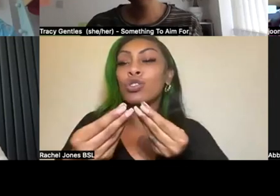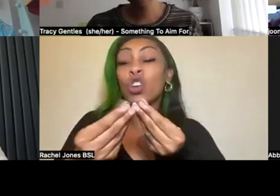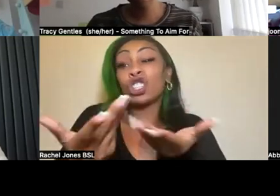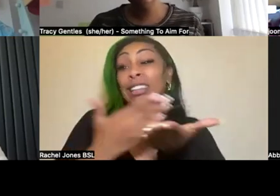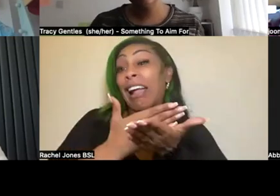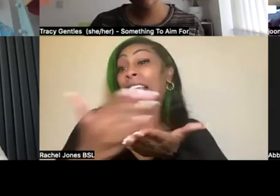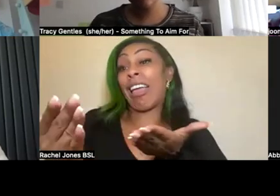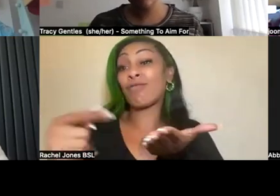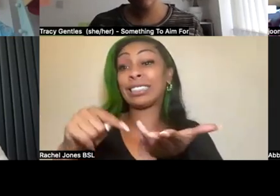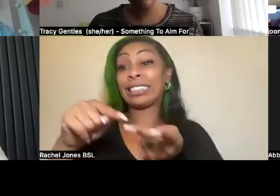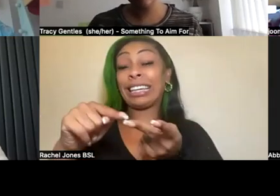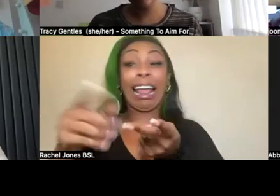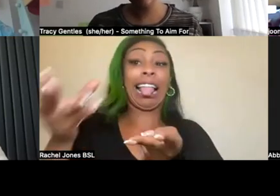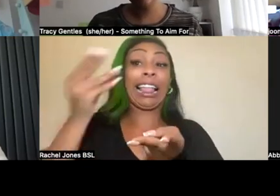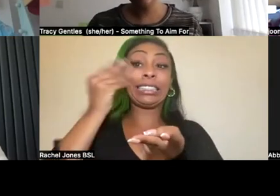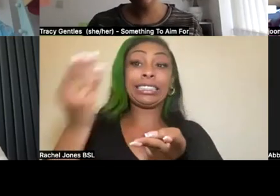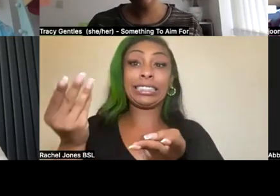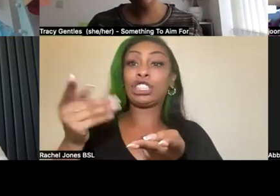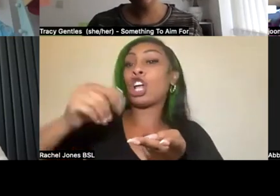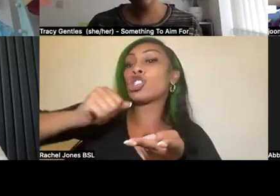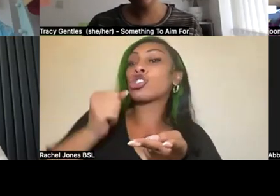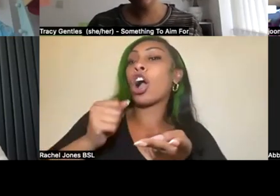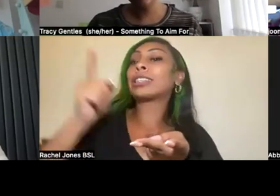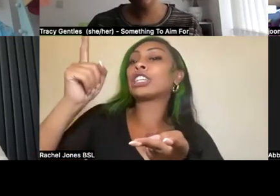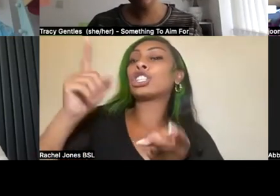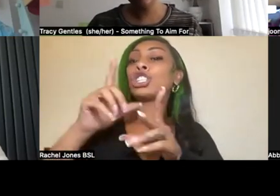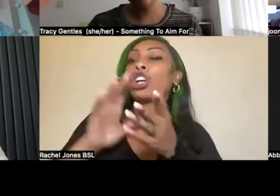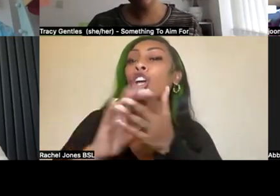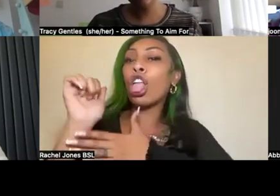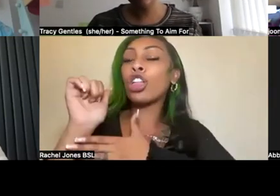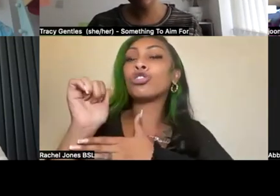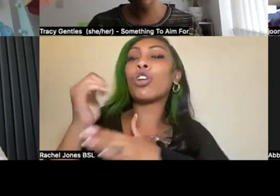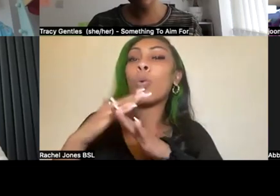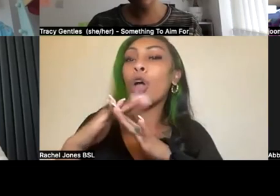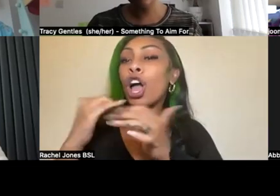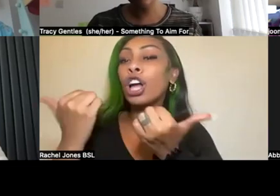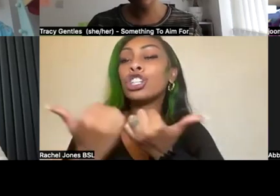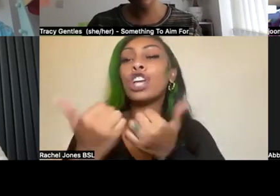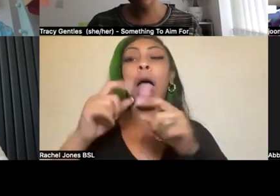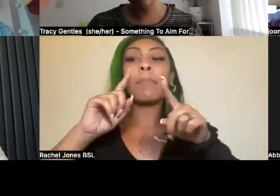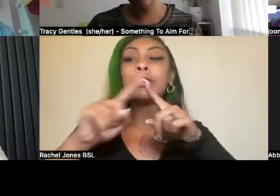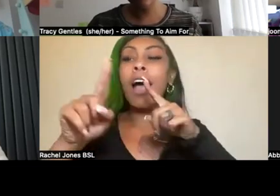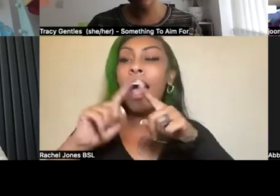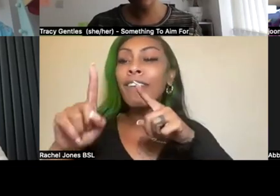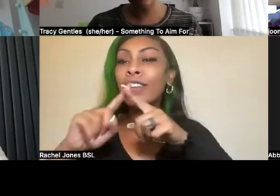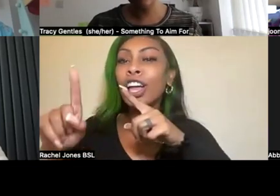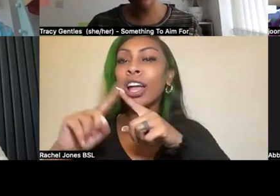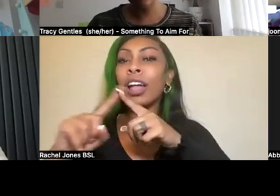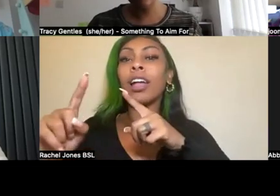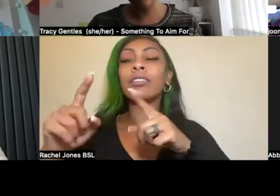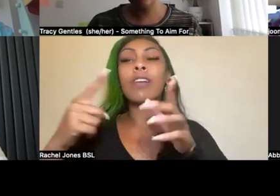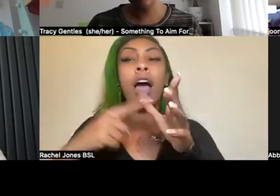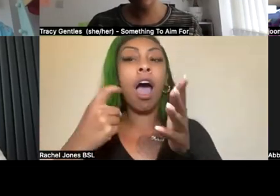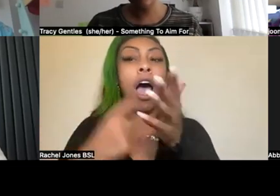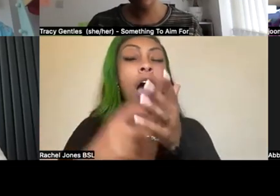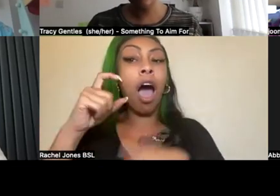listening. So, you know, Scottish Sculpture Workshop and Glyndebourne, you know, diversity and ARC, you know,